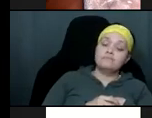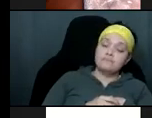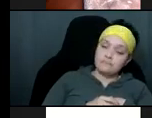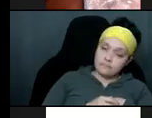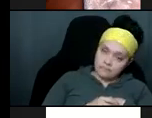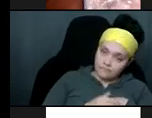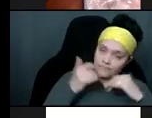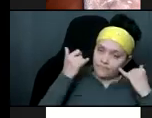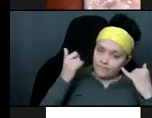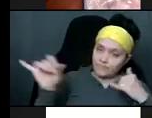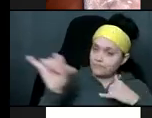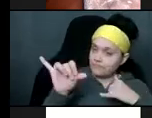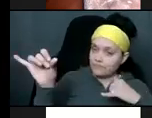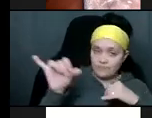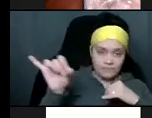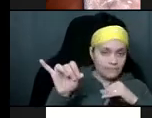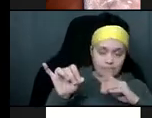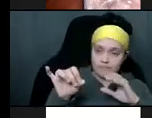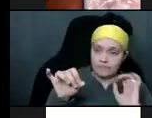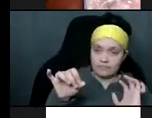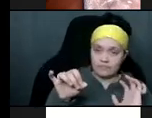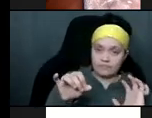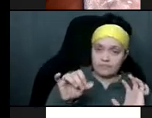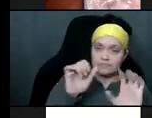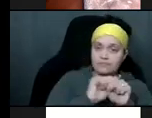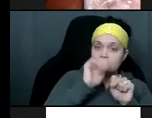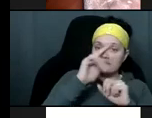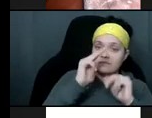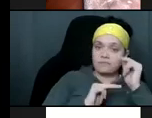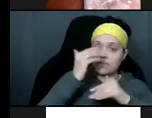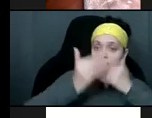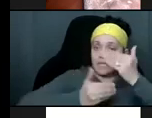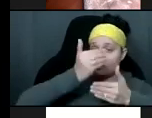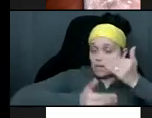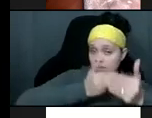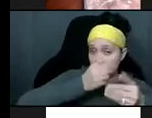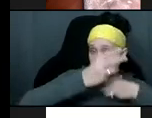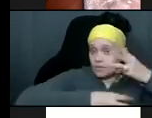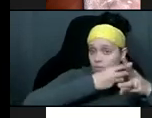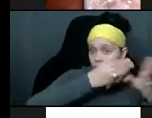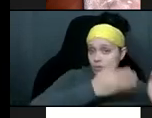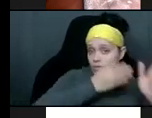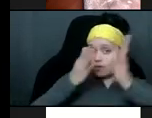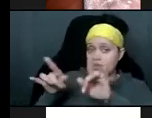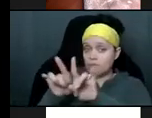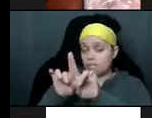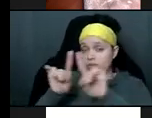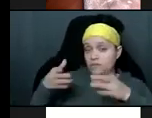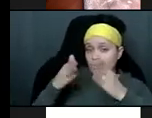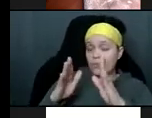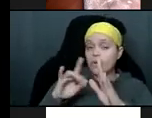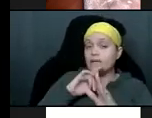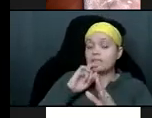Now, just like there are mountain building processes in the world, there are different ways